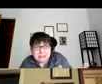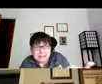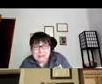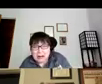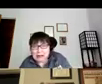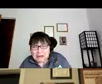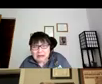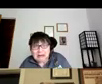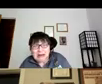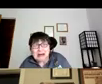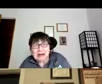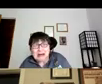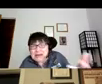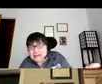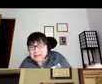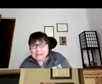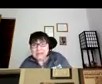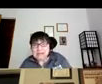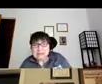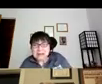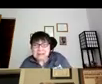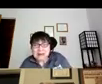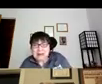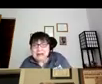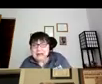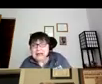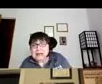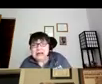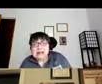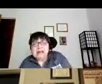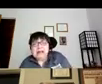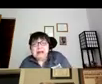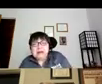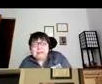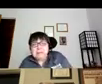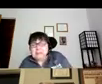And that's really not a good, I need to sit with it a bit,